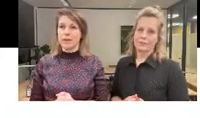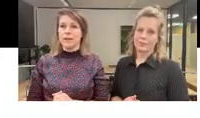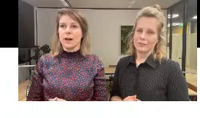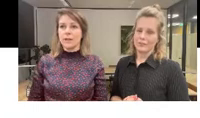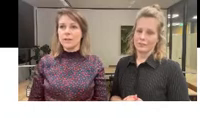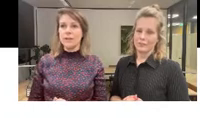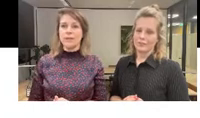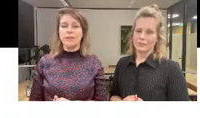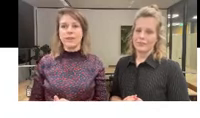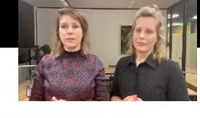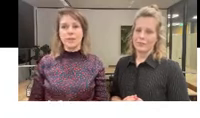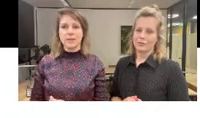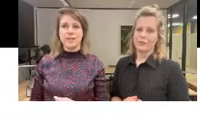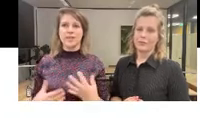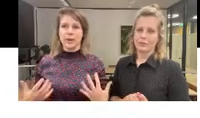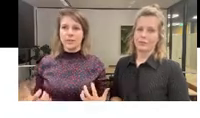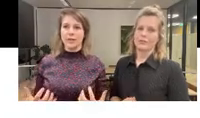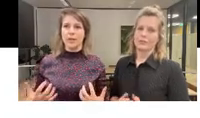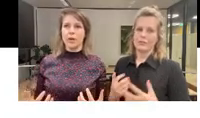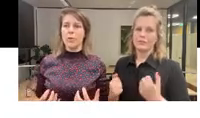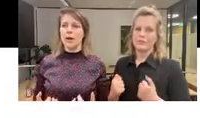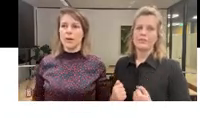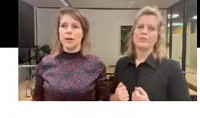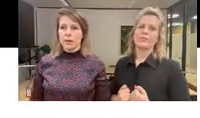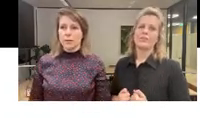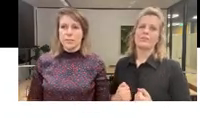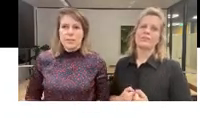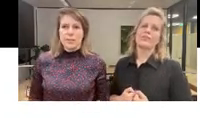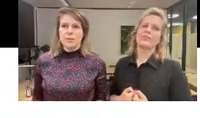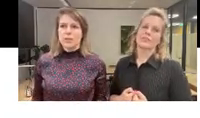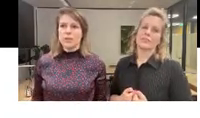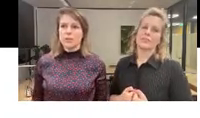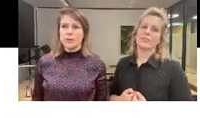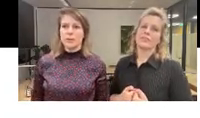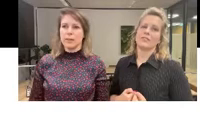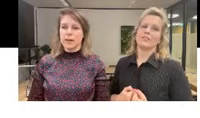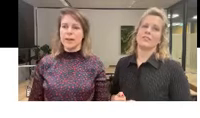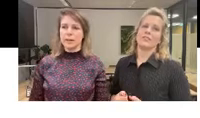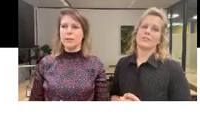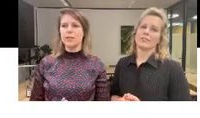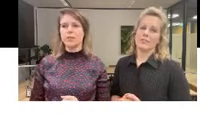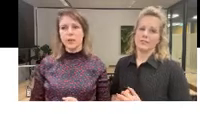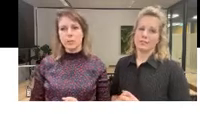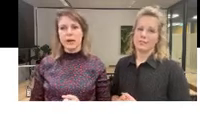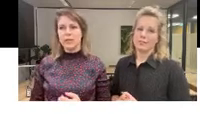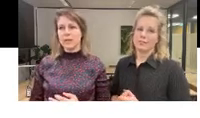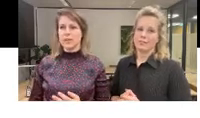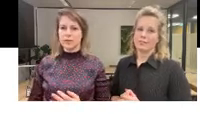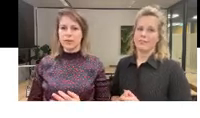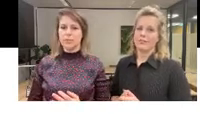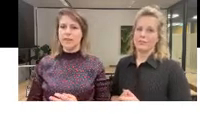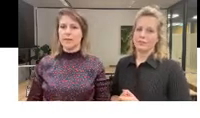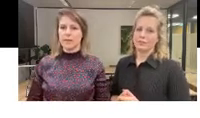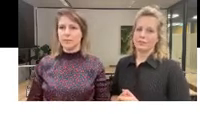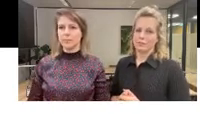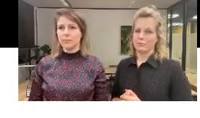processing. The last goal is to experience strength in your own body, to experience what you can do with your body in order to feel better and